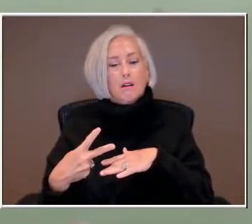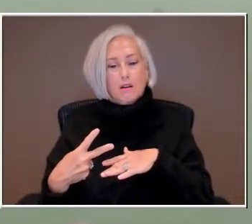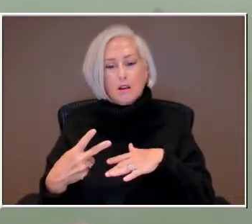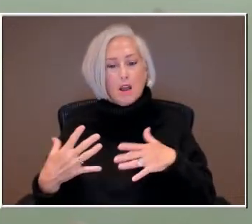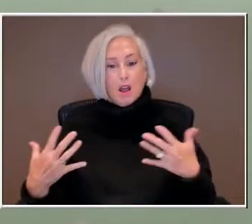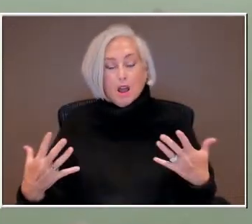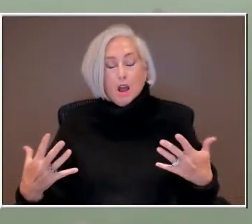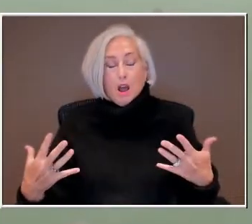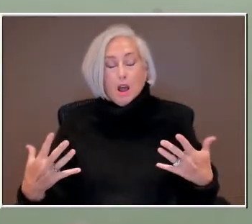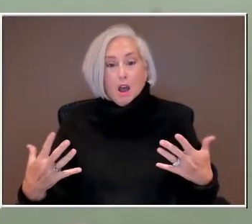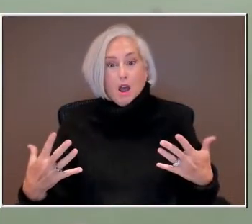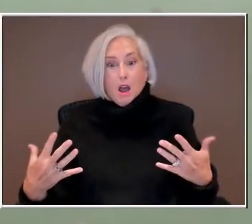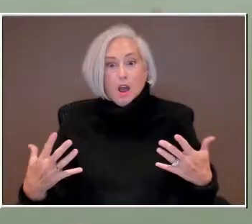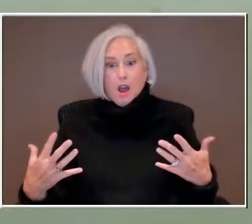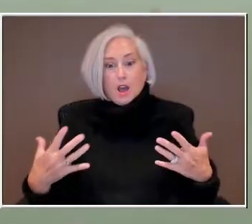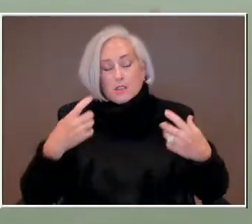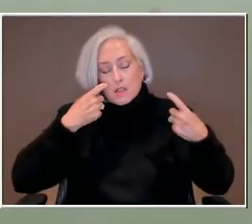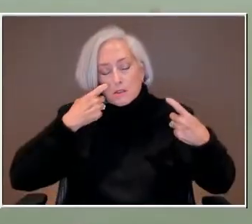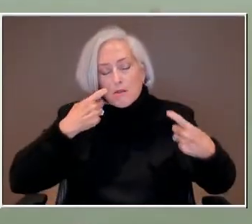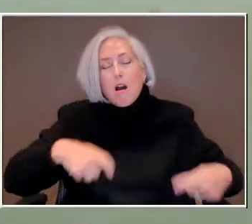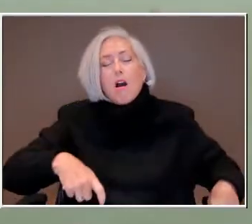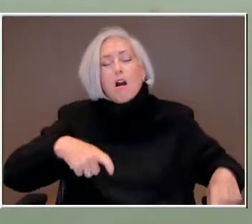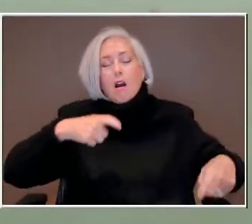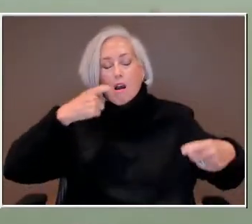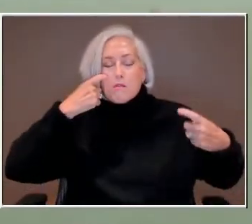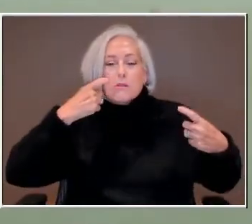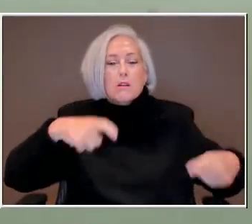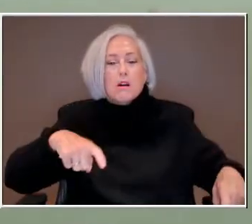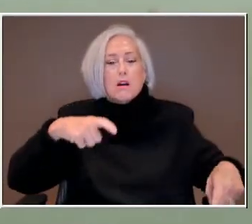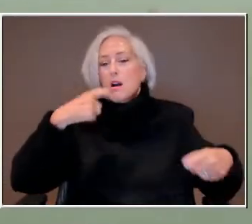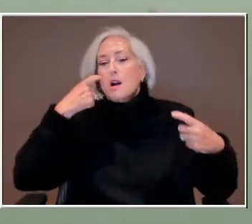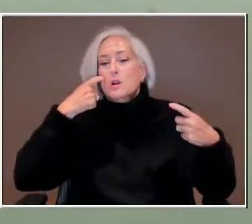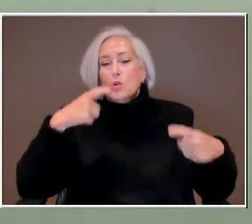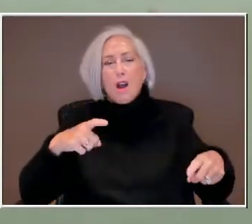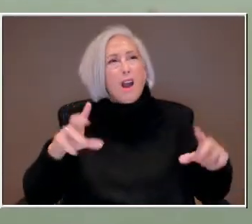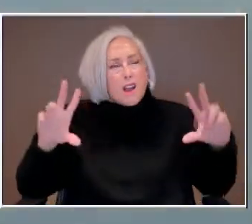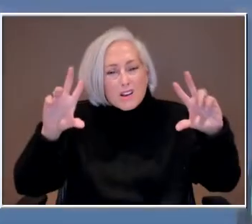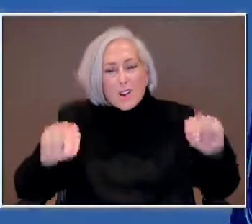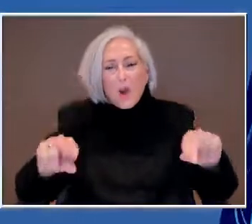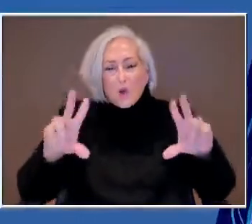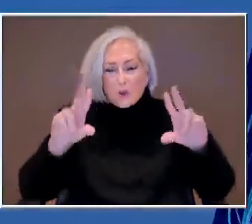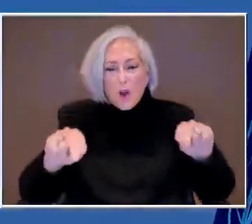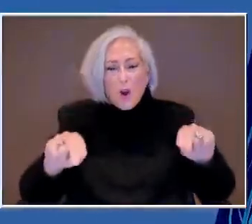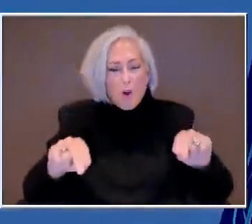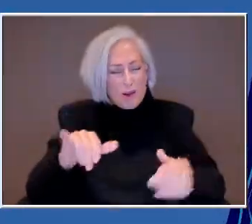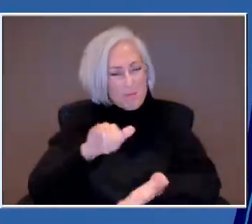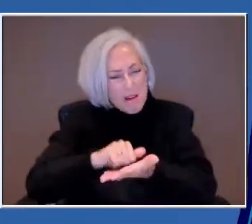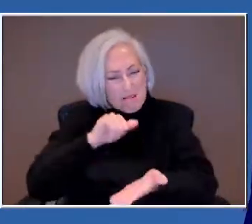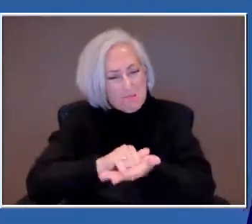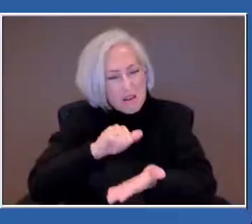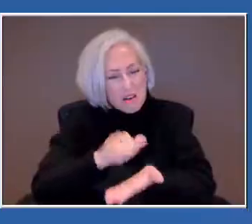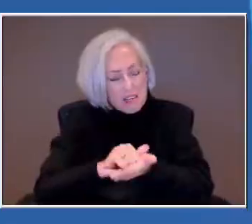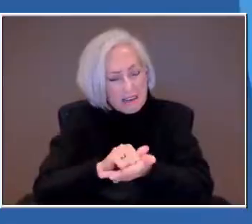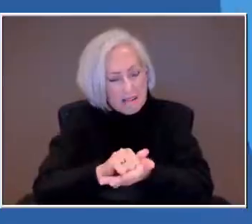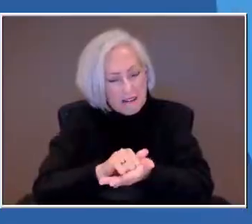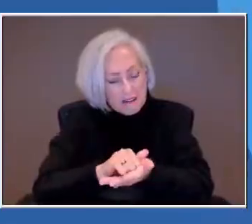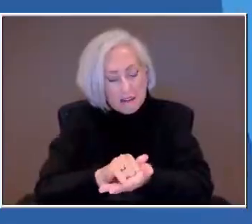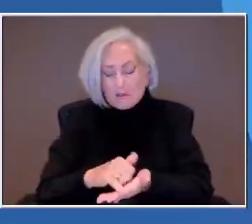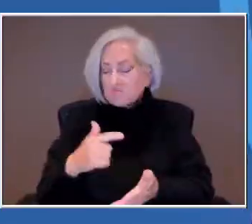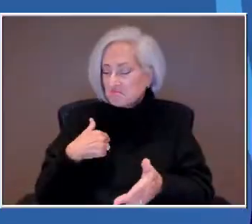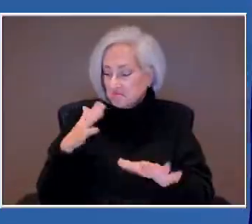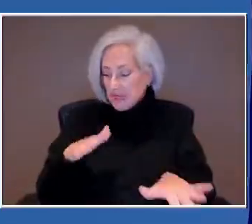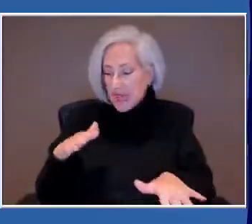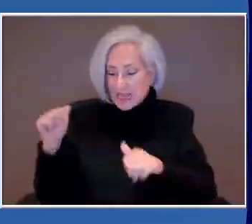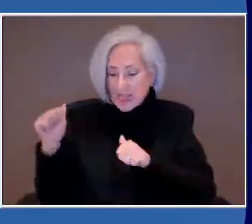There wasn't a dry eye in that room. I meant, no, it can't be. So I walked out of there that day with a diagnosis